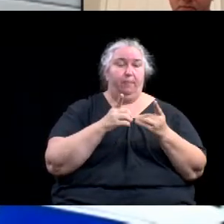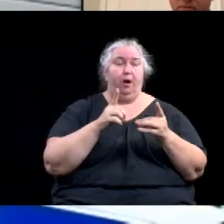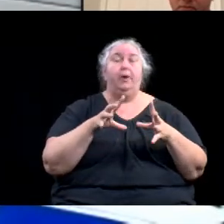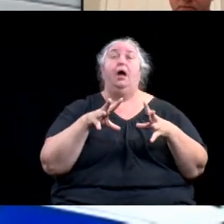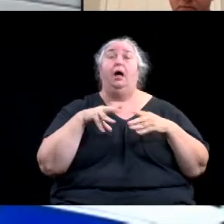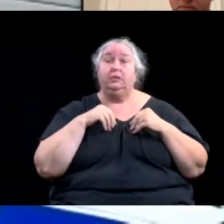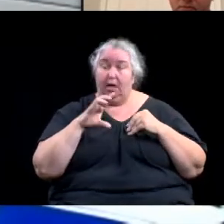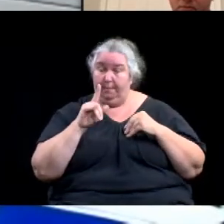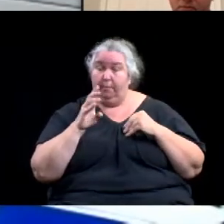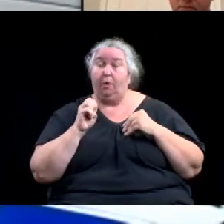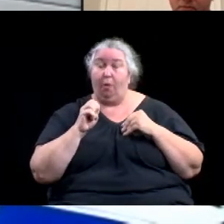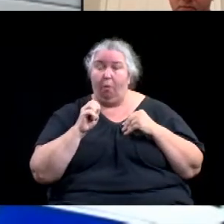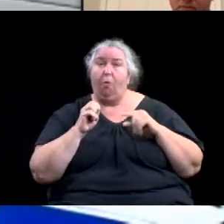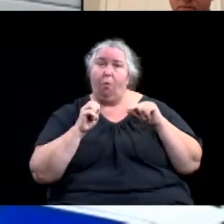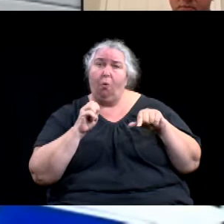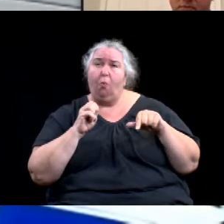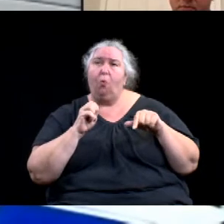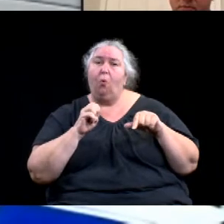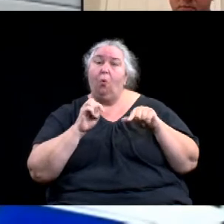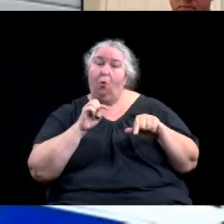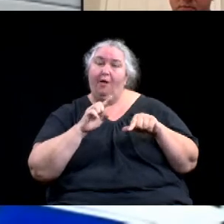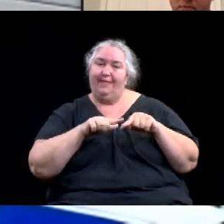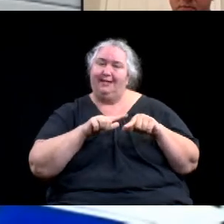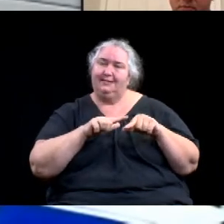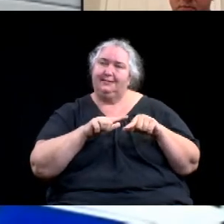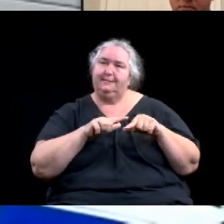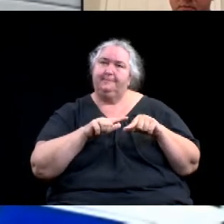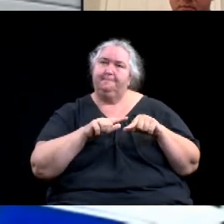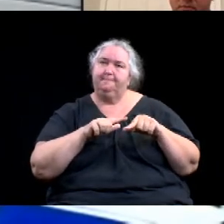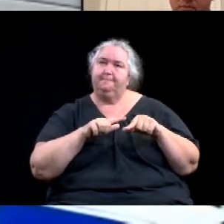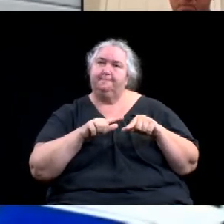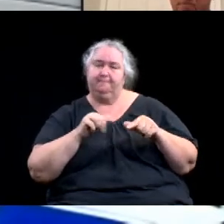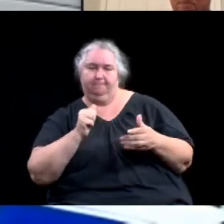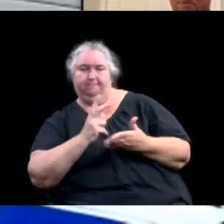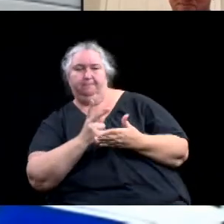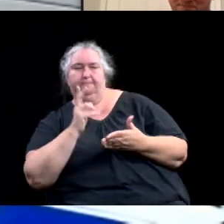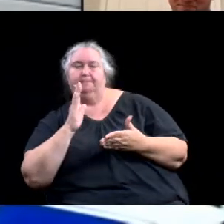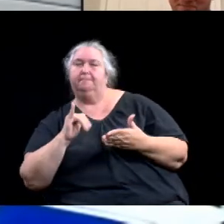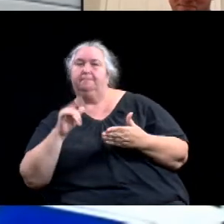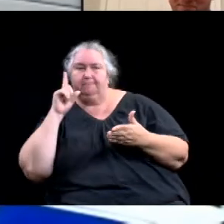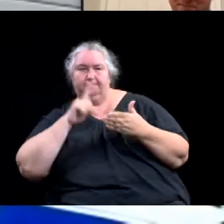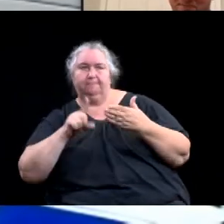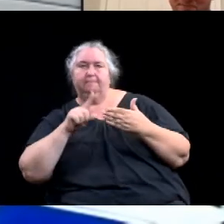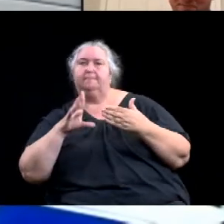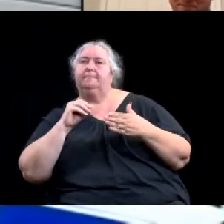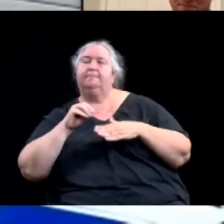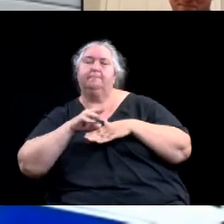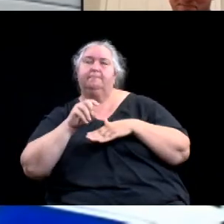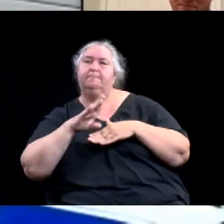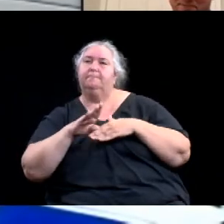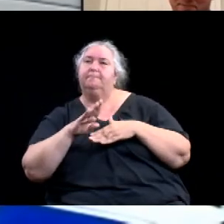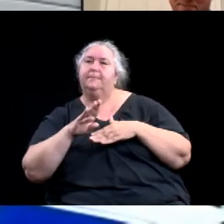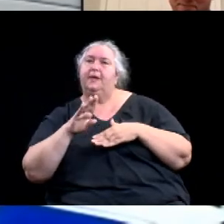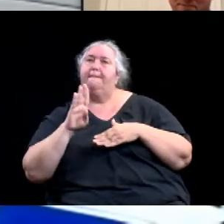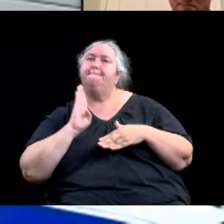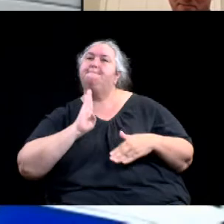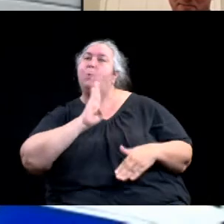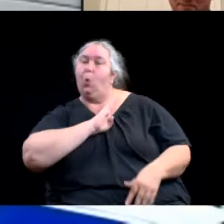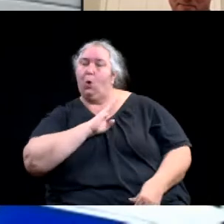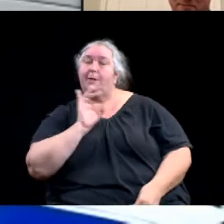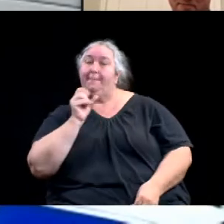Board to make sure if there's any amendments that we need to make that fit specifically with Waco, although we